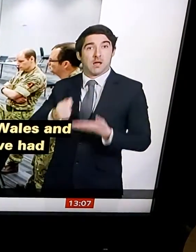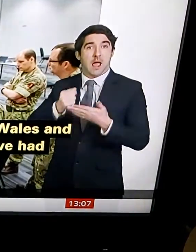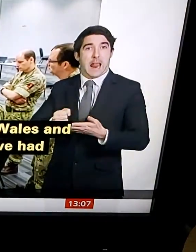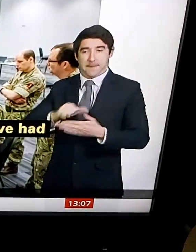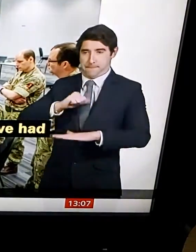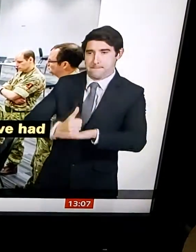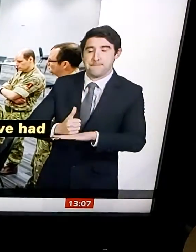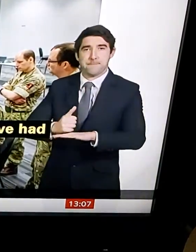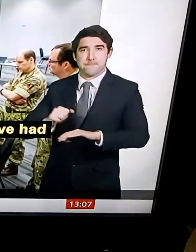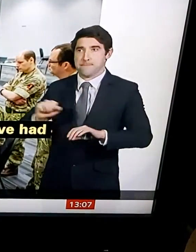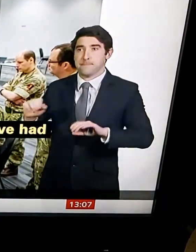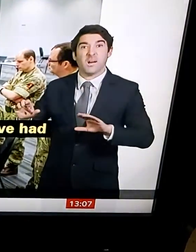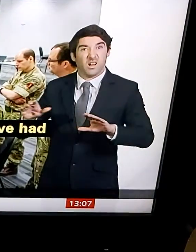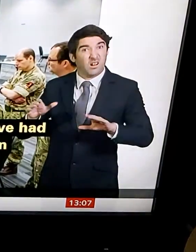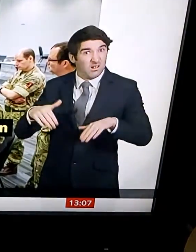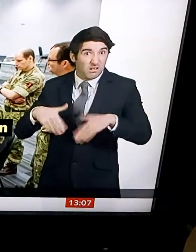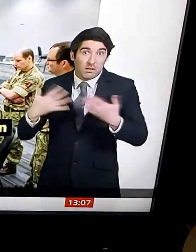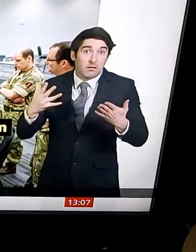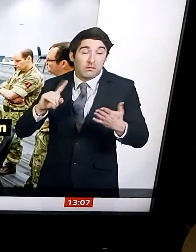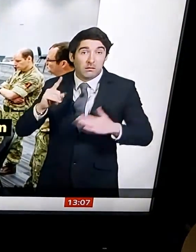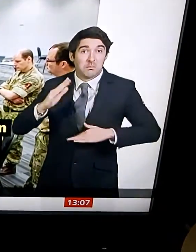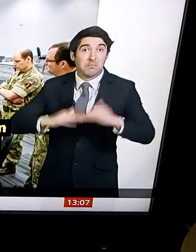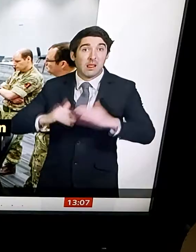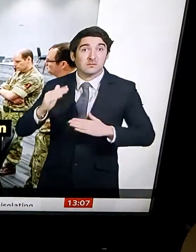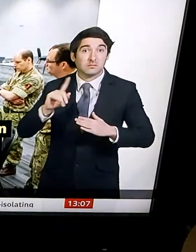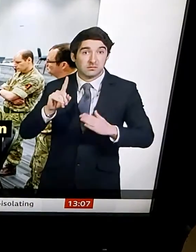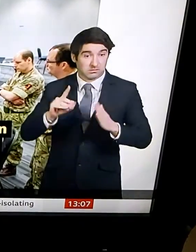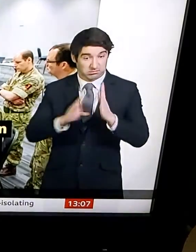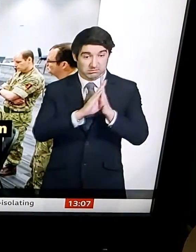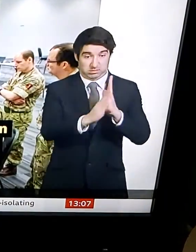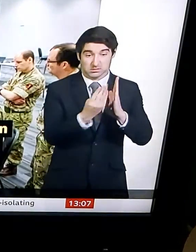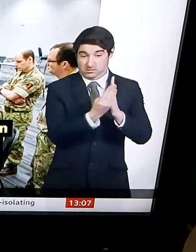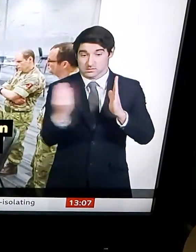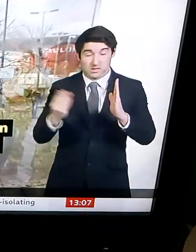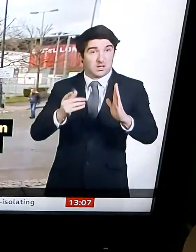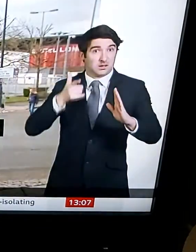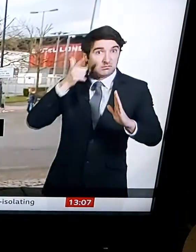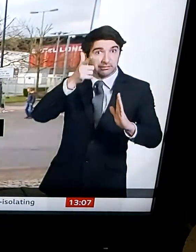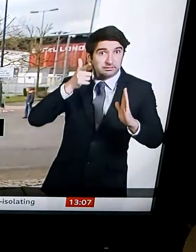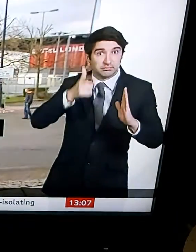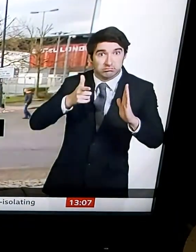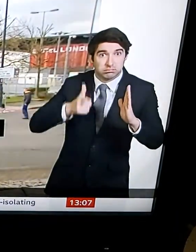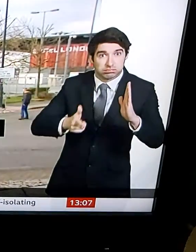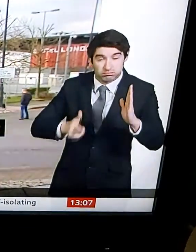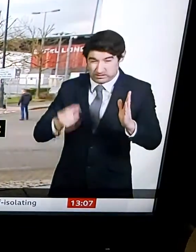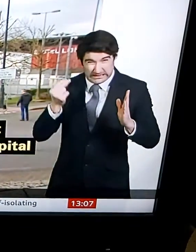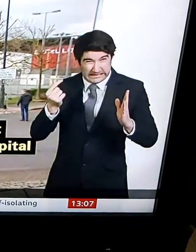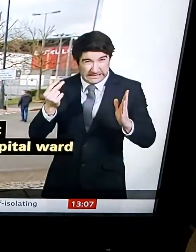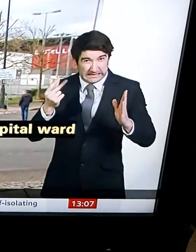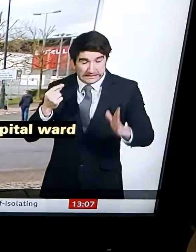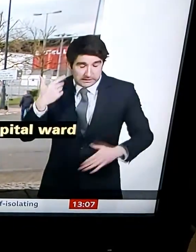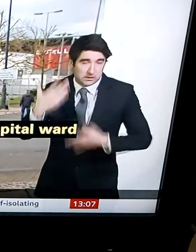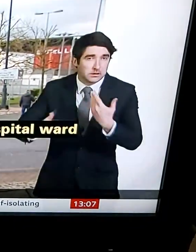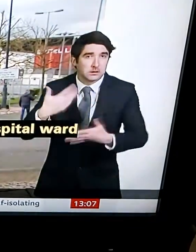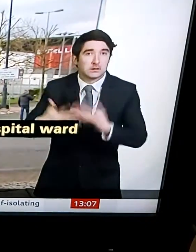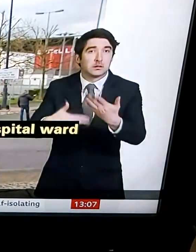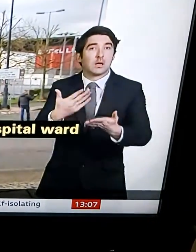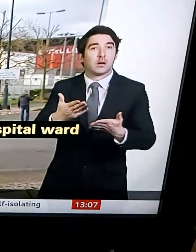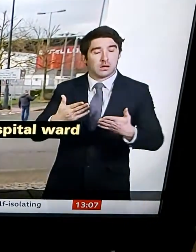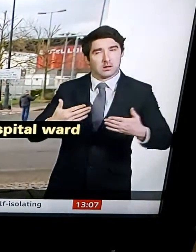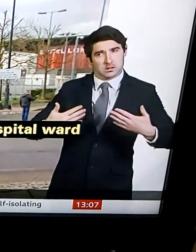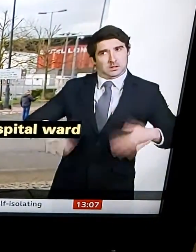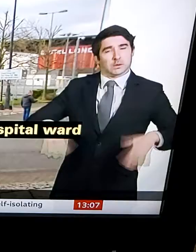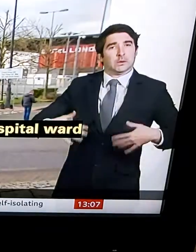effect they're building what amounts to an enormous hospital ward in just a matter of days. So it's pretty